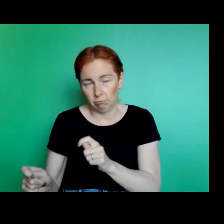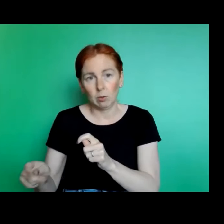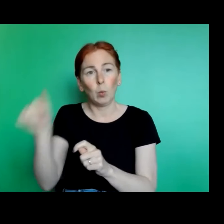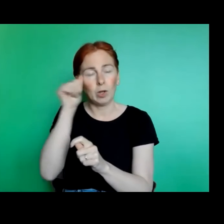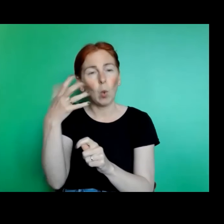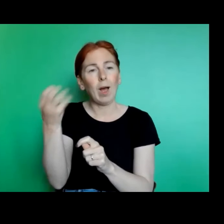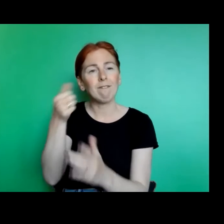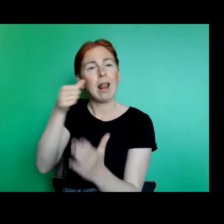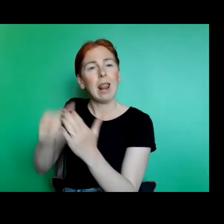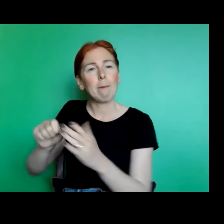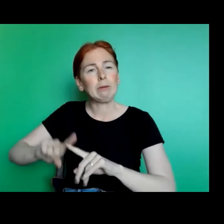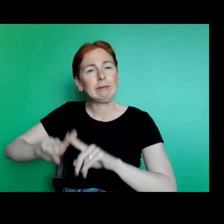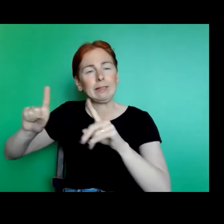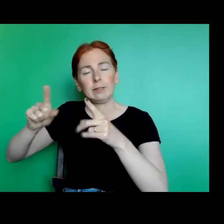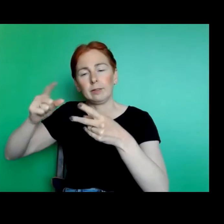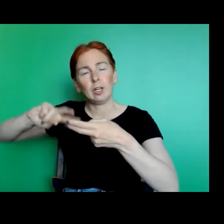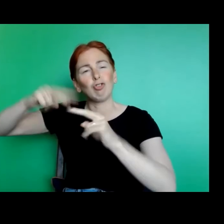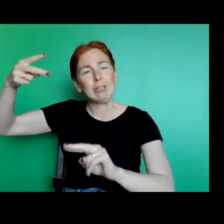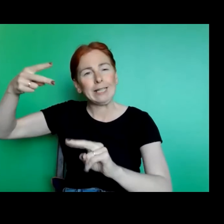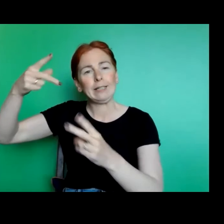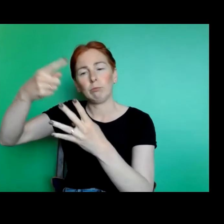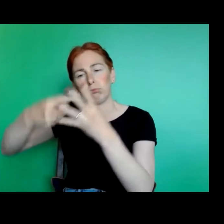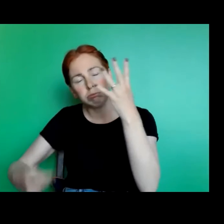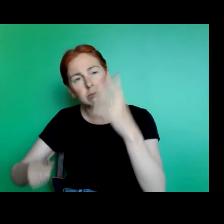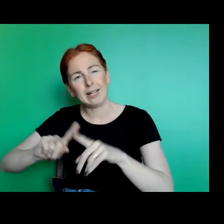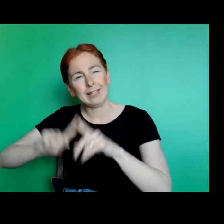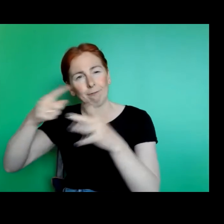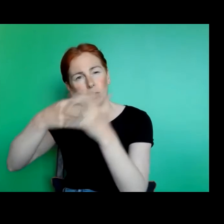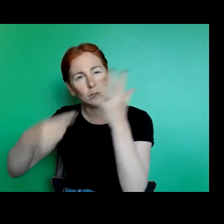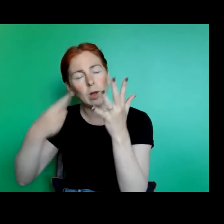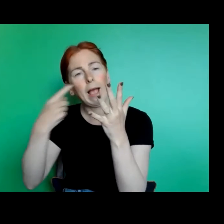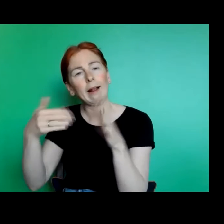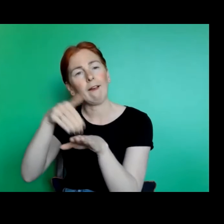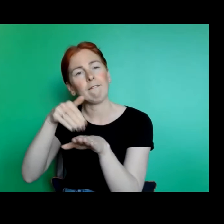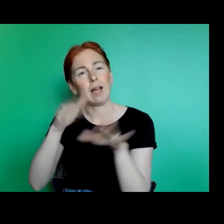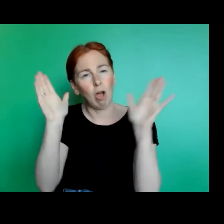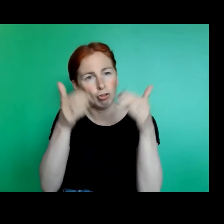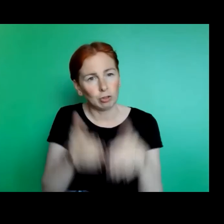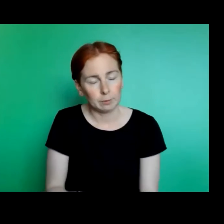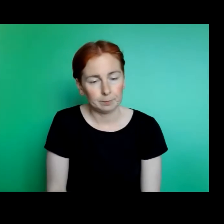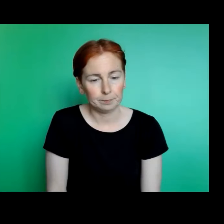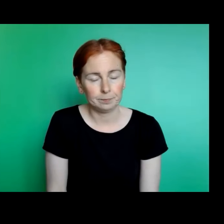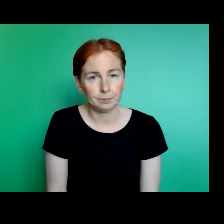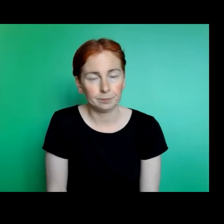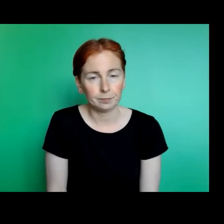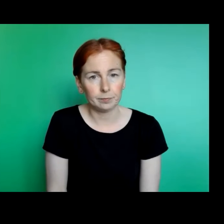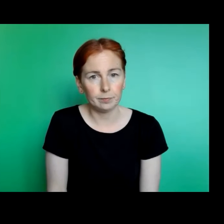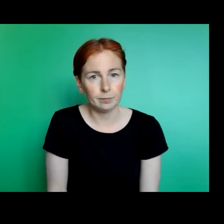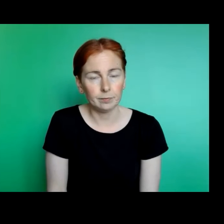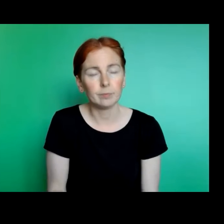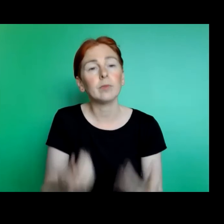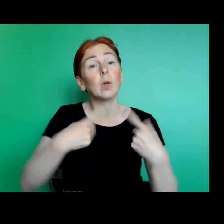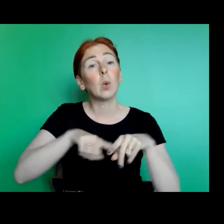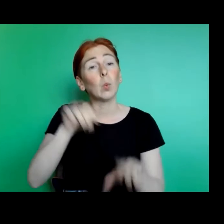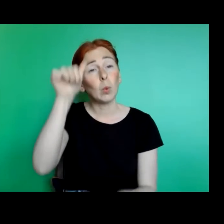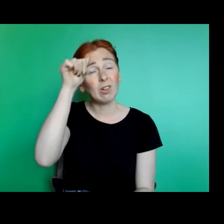Understanding the condition can also help us to work out what's going on at a basic biological level. And although we know quite a lot of that already, it's surprising how